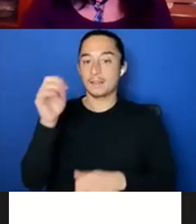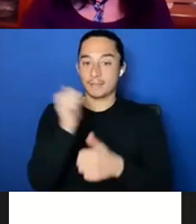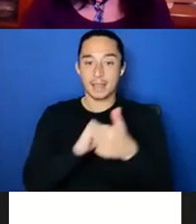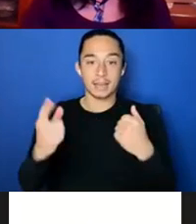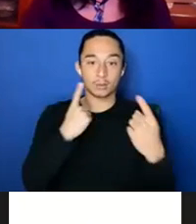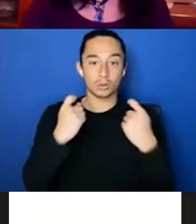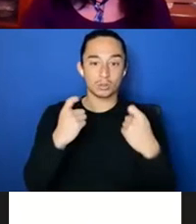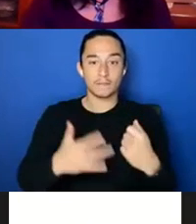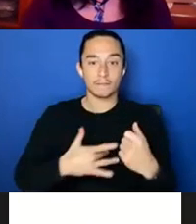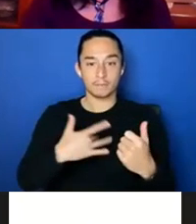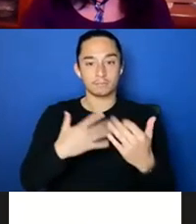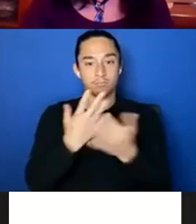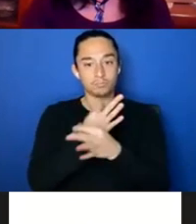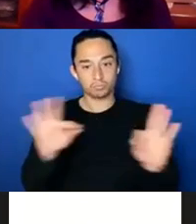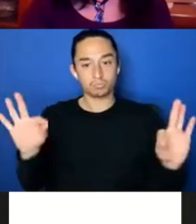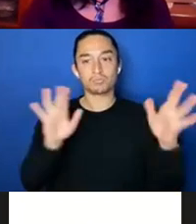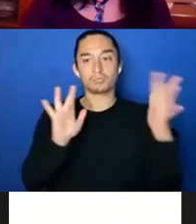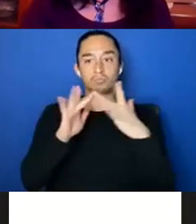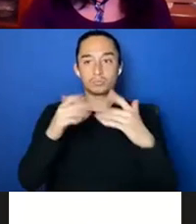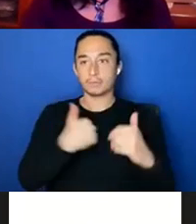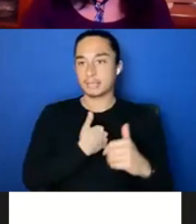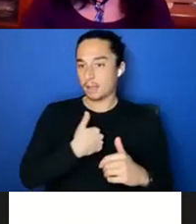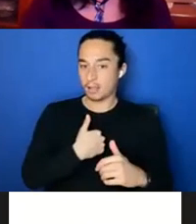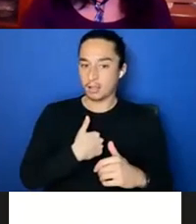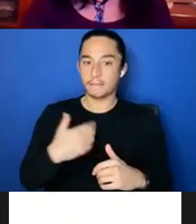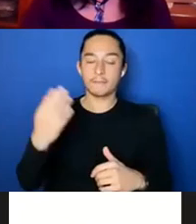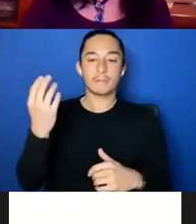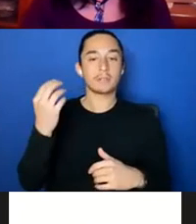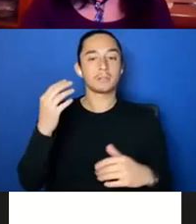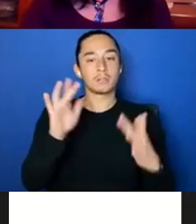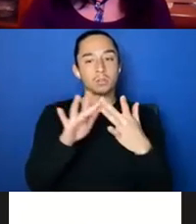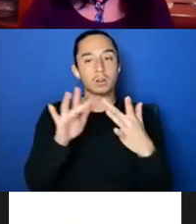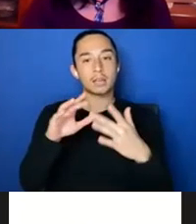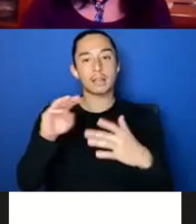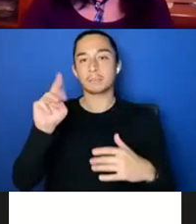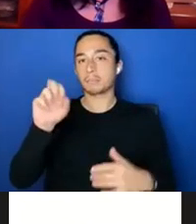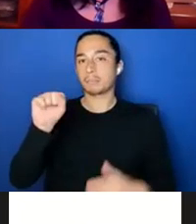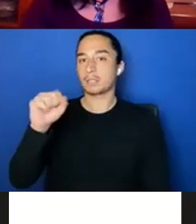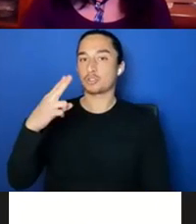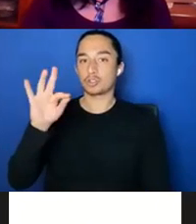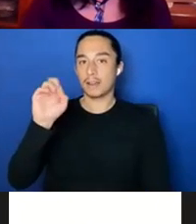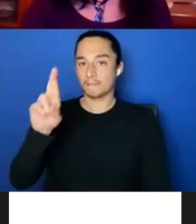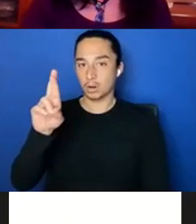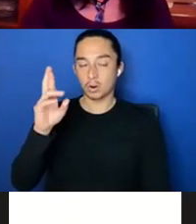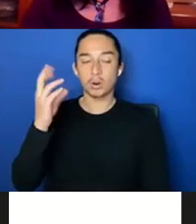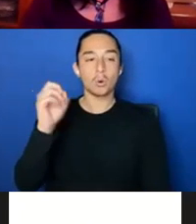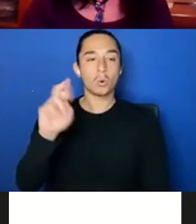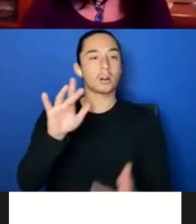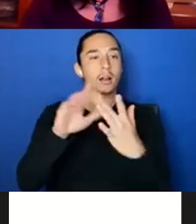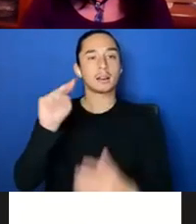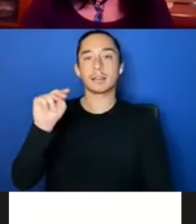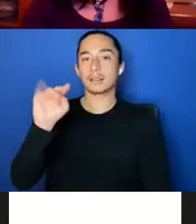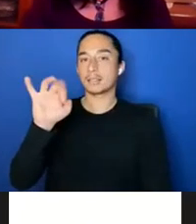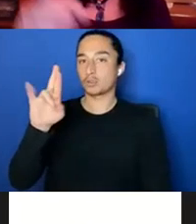please feel free to reach out to myself, to Ms. Schaefer, or to Nurit, so we can be